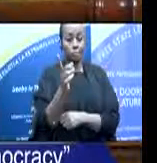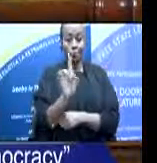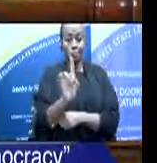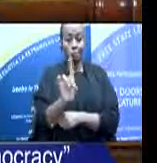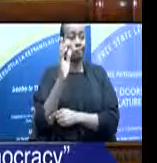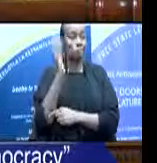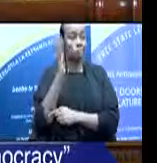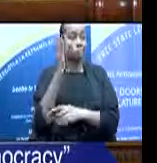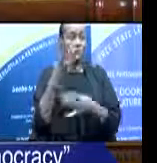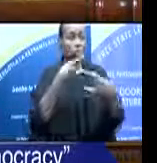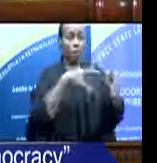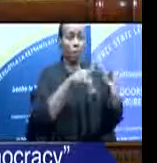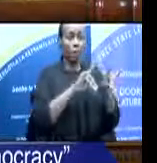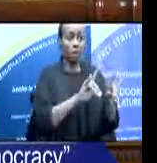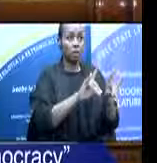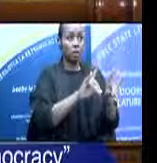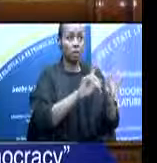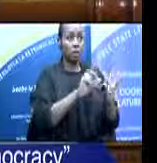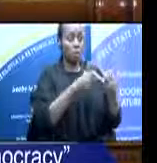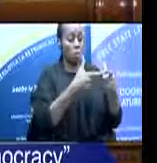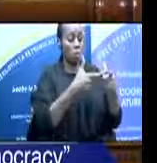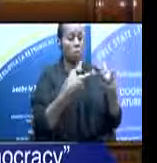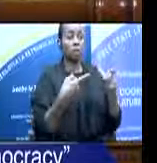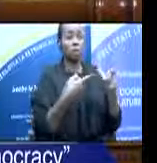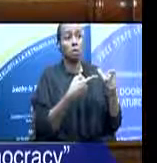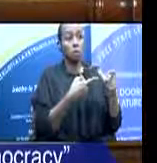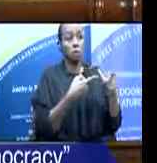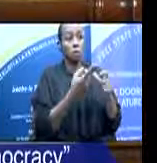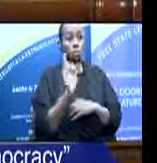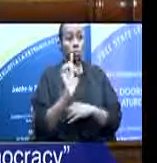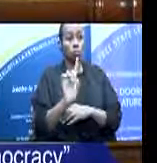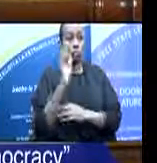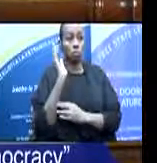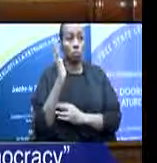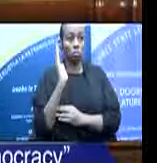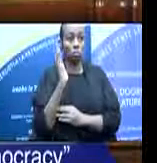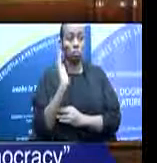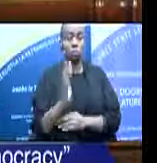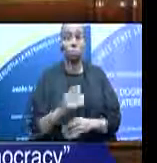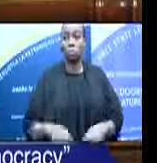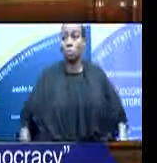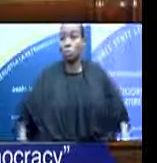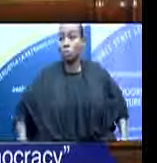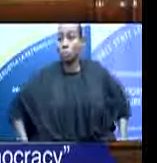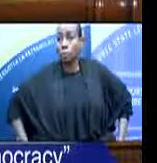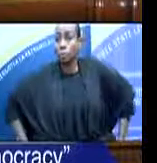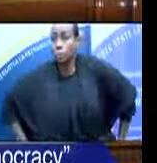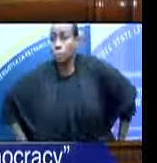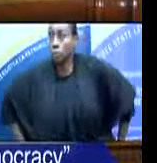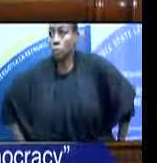the chairperson of the committee, to address the House.